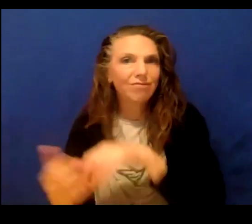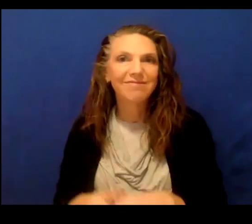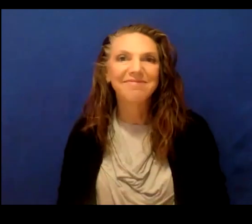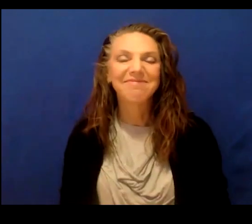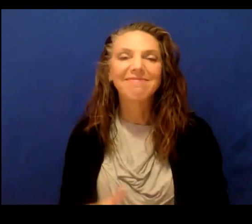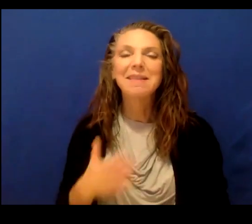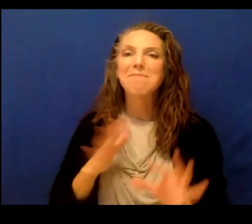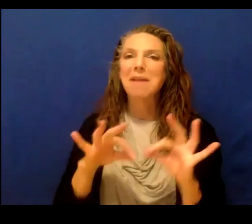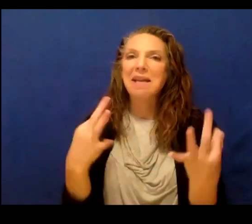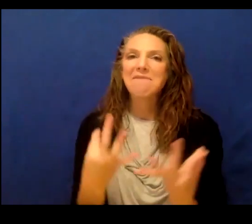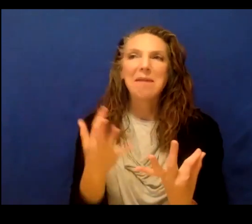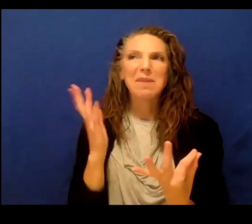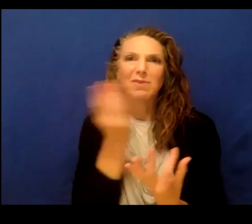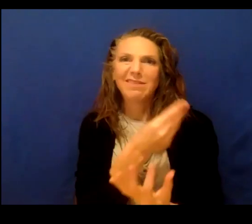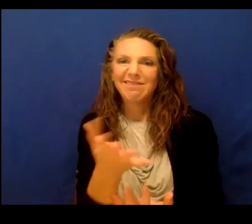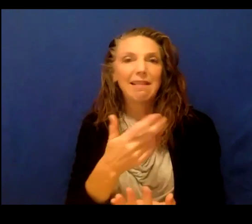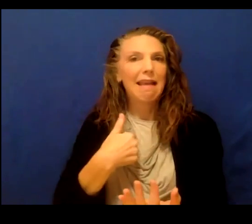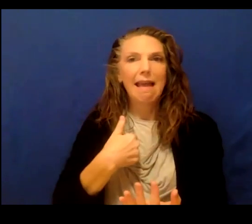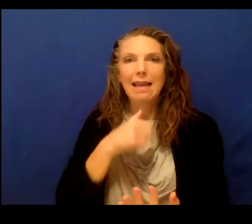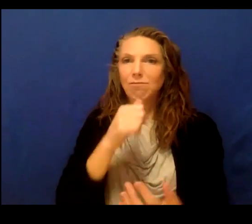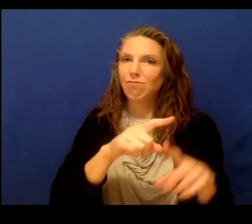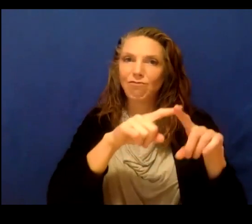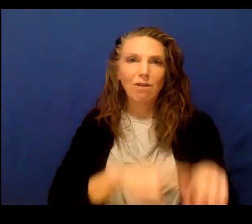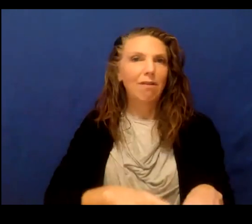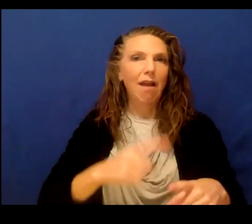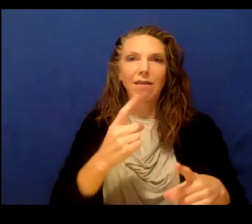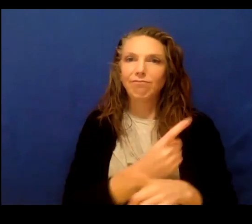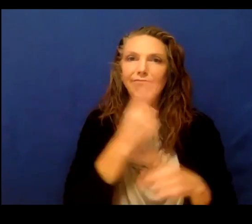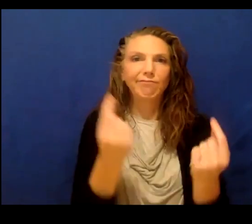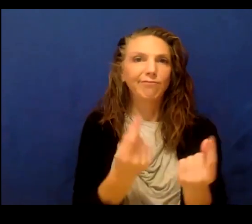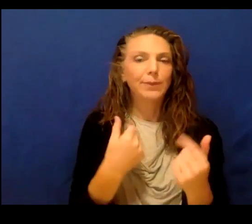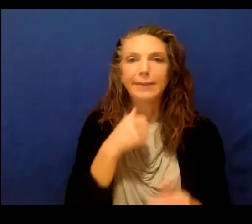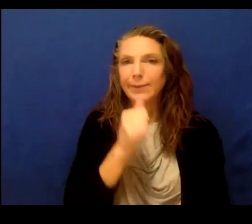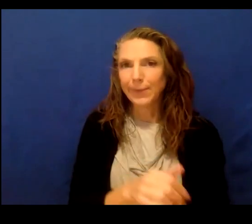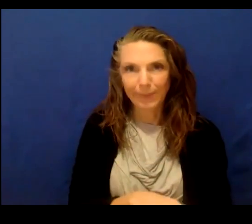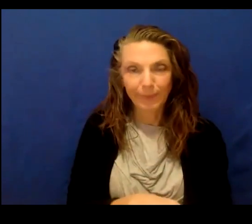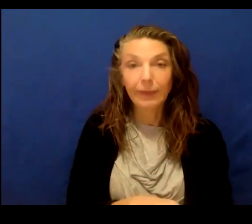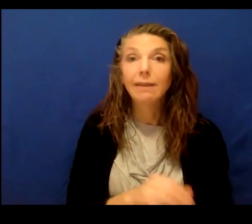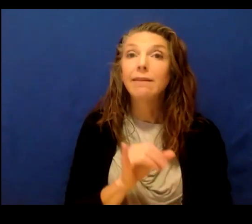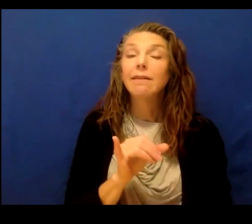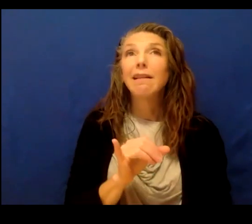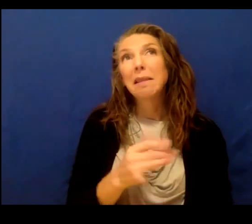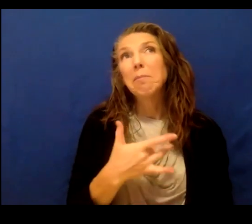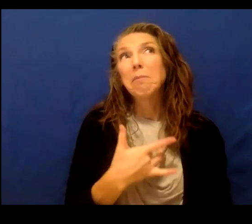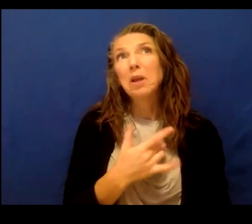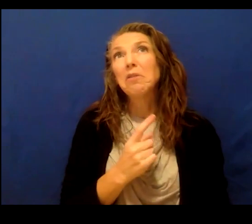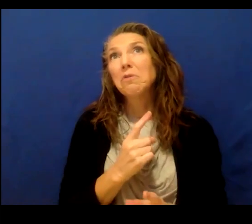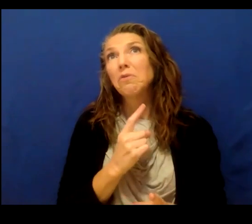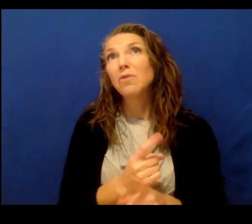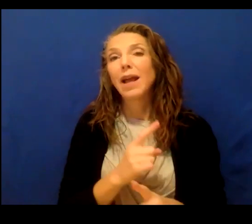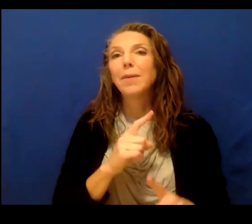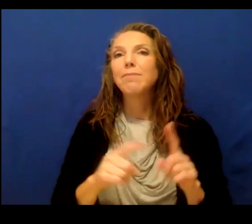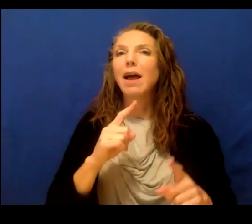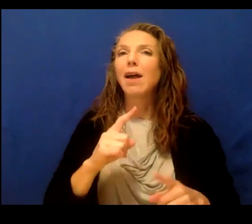say that I am not a person who relies on routines very much, and that's probably correct. But when I know